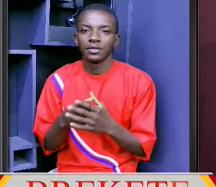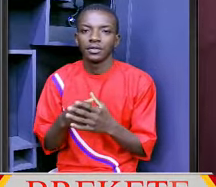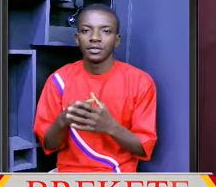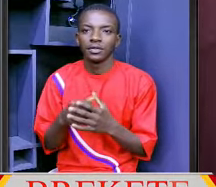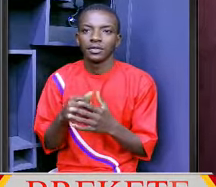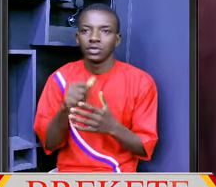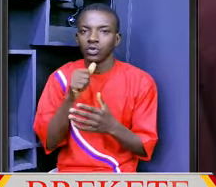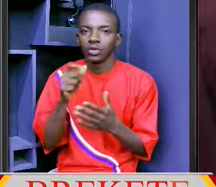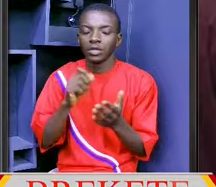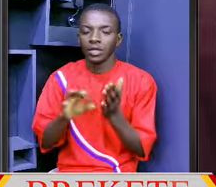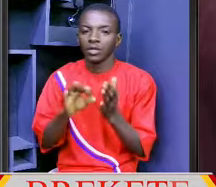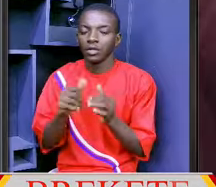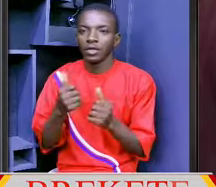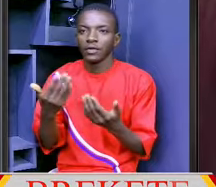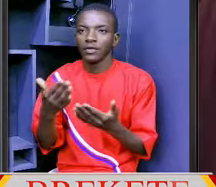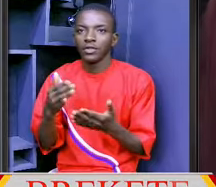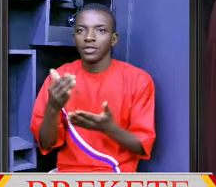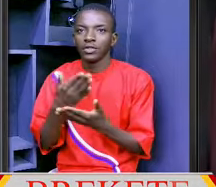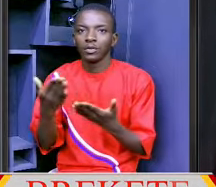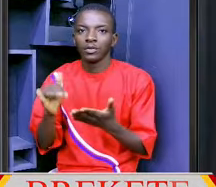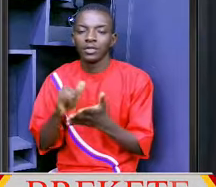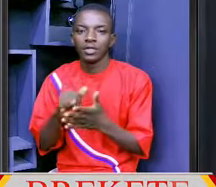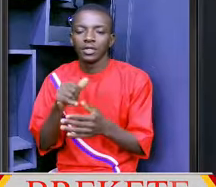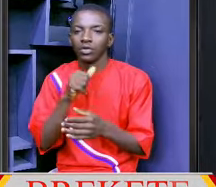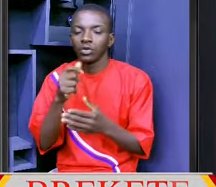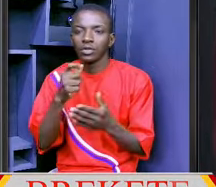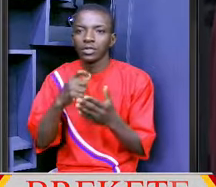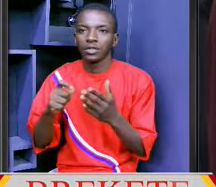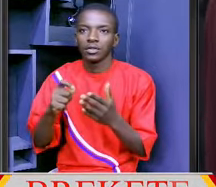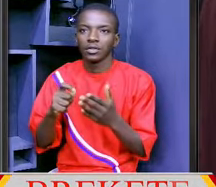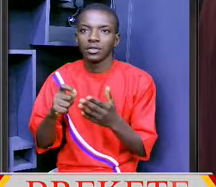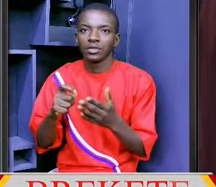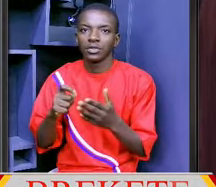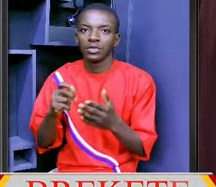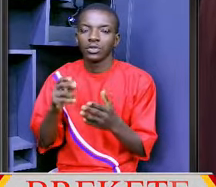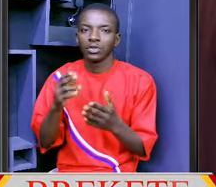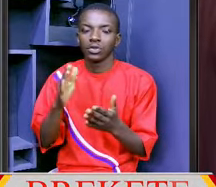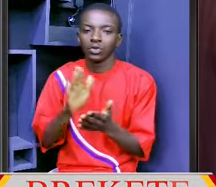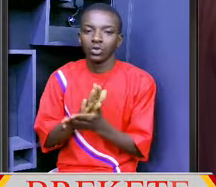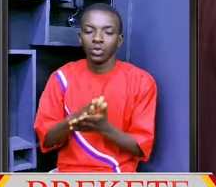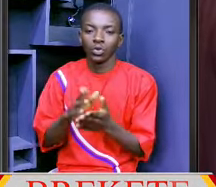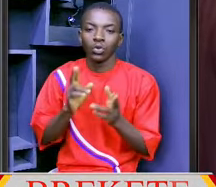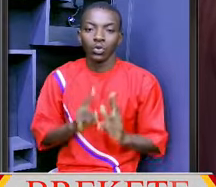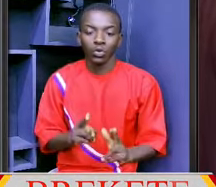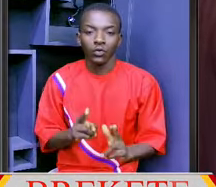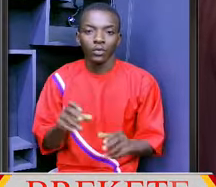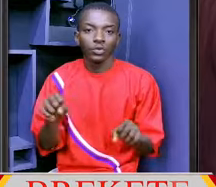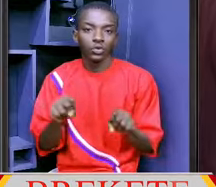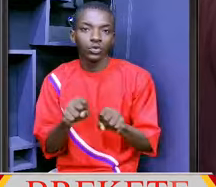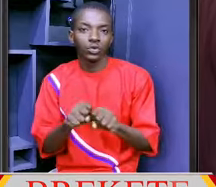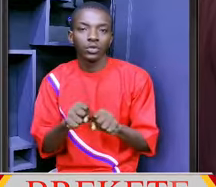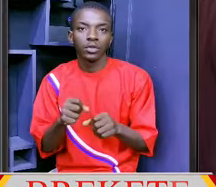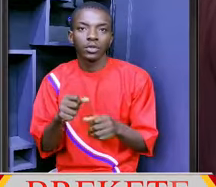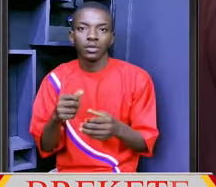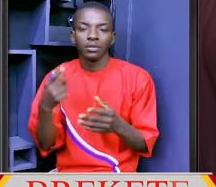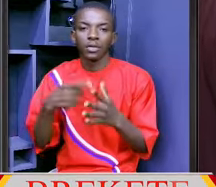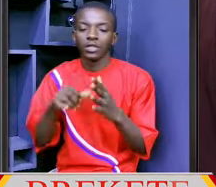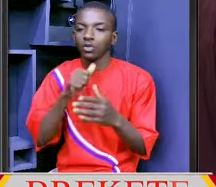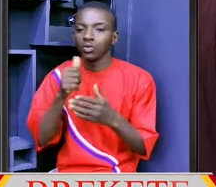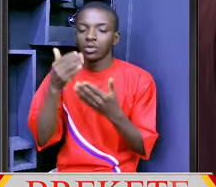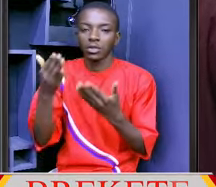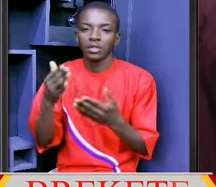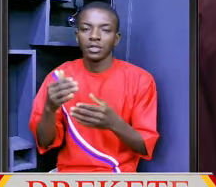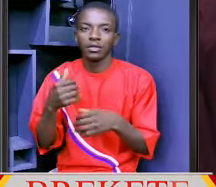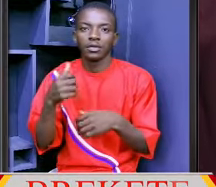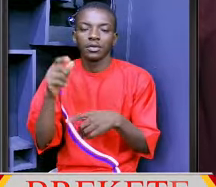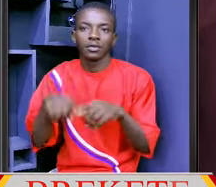not calculate everything because there are things they didn't write the prices. They just write school uniform, shoe. So the prices are not there together, so we could not